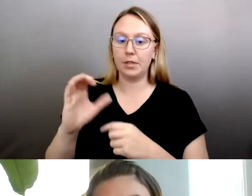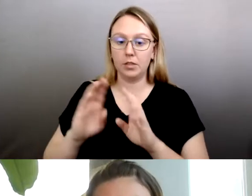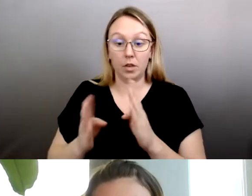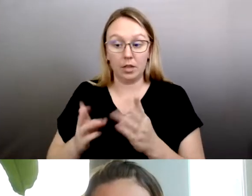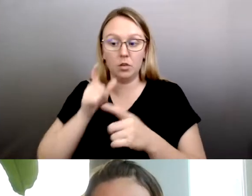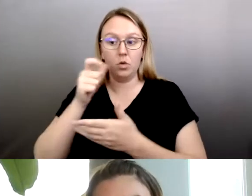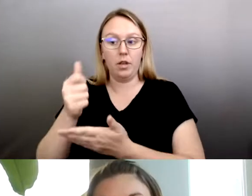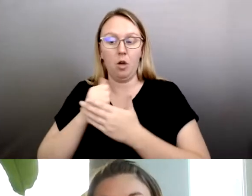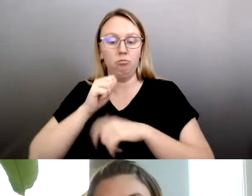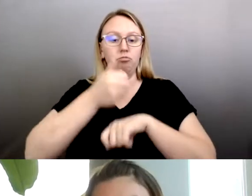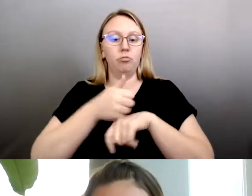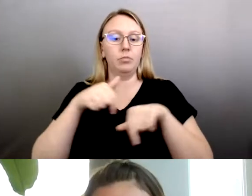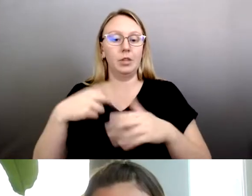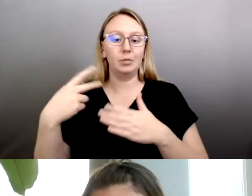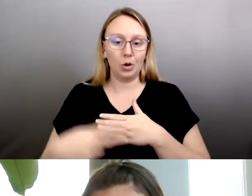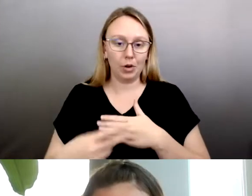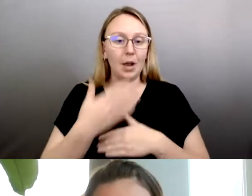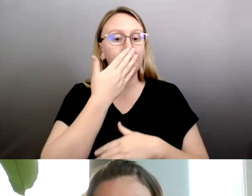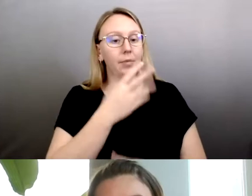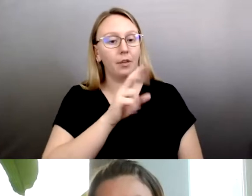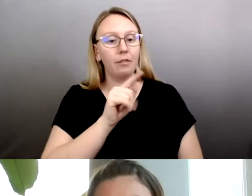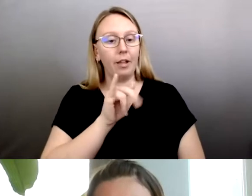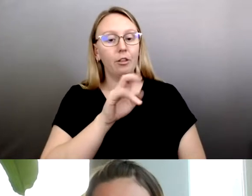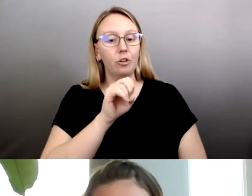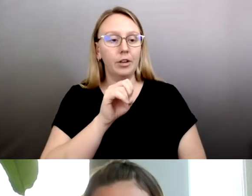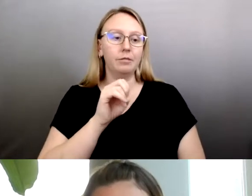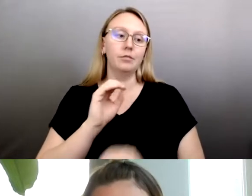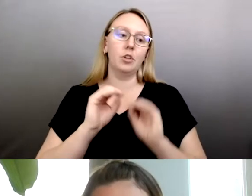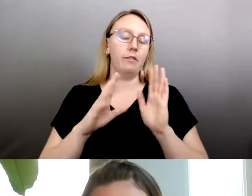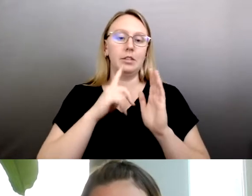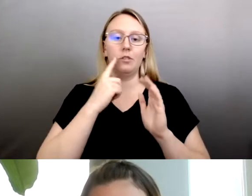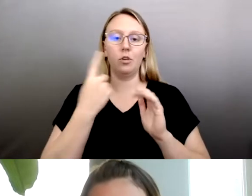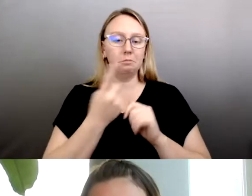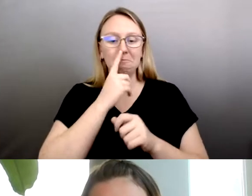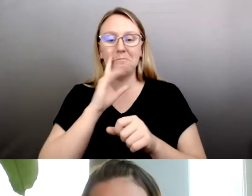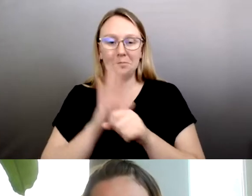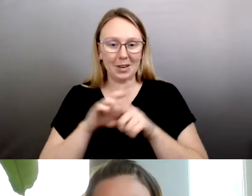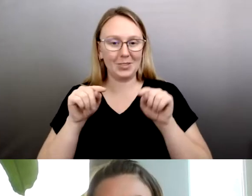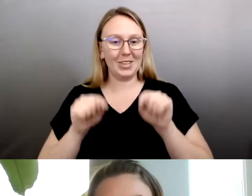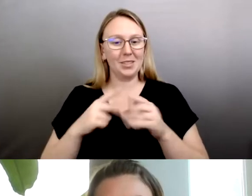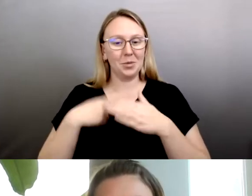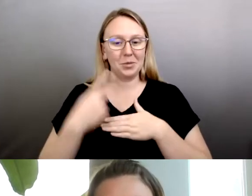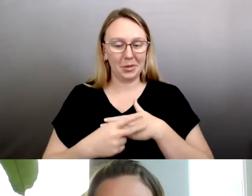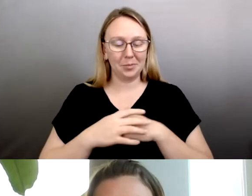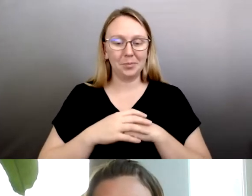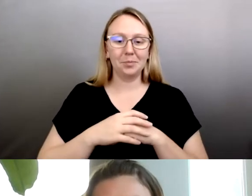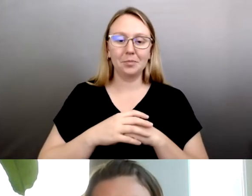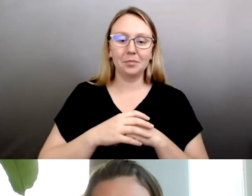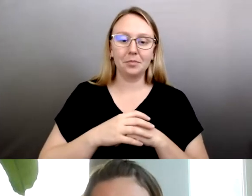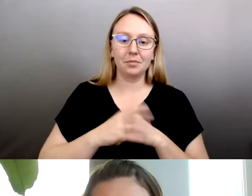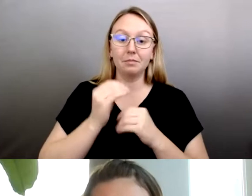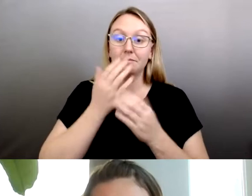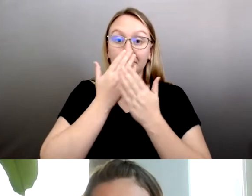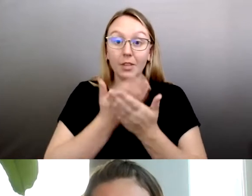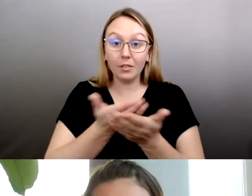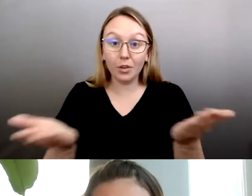this program to life, to Valerie, obviously, for so fearlessly committing to this program, And to all of